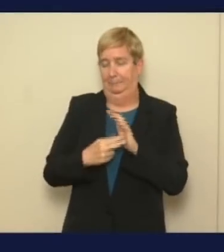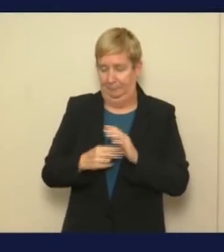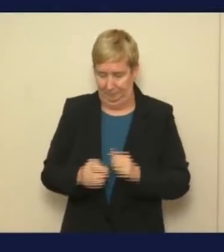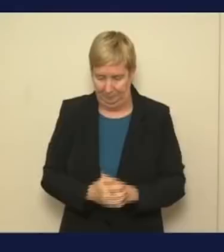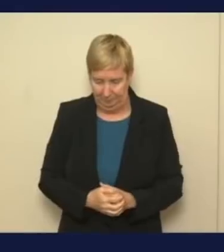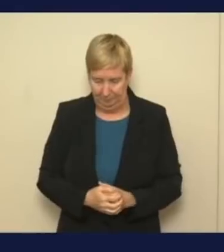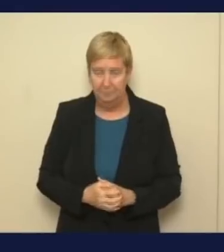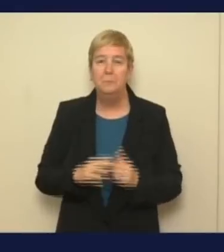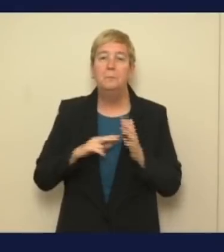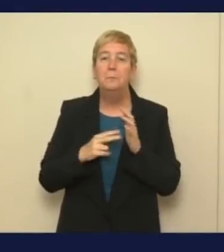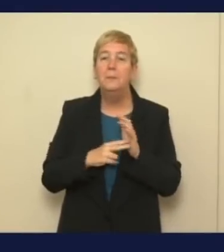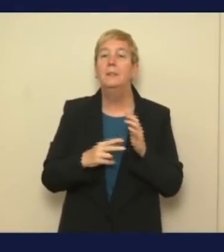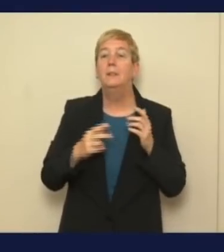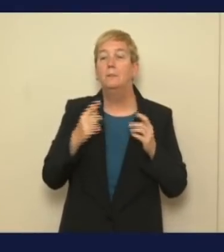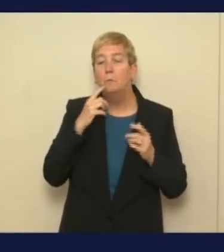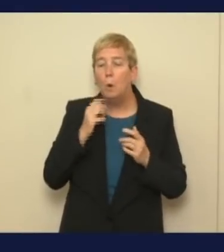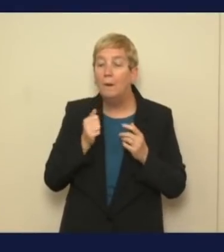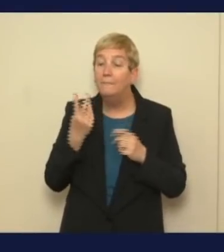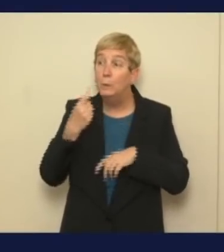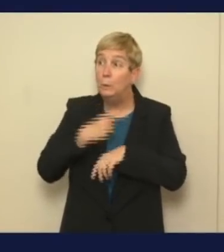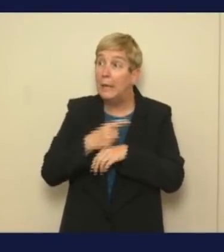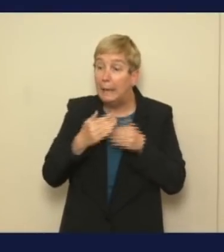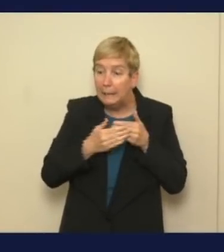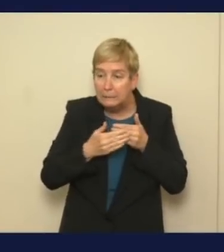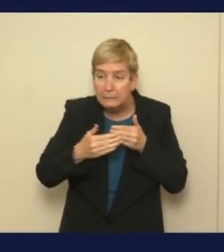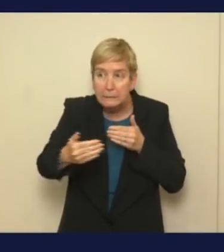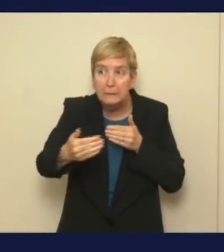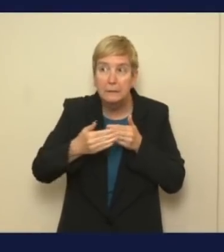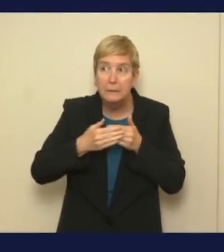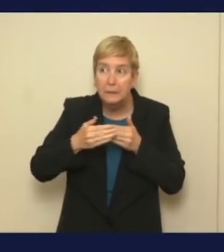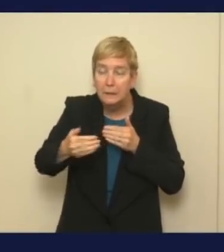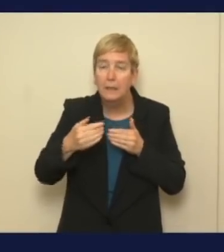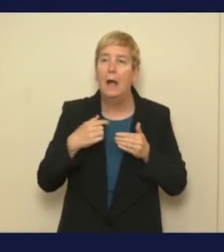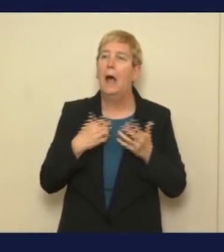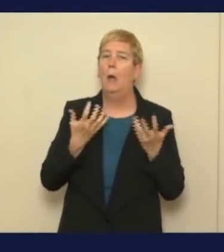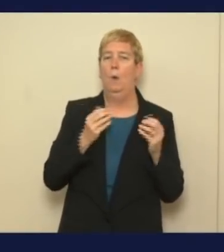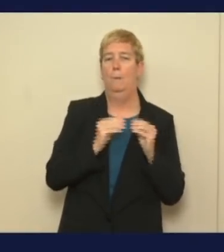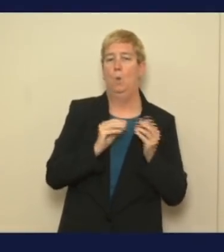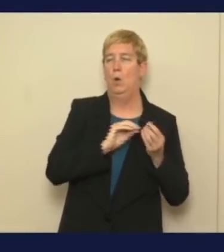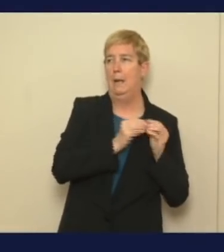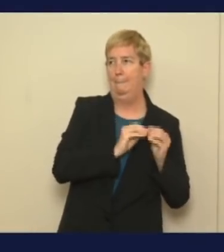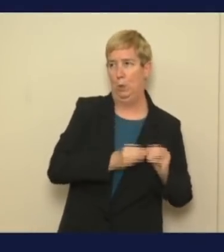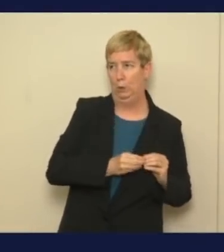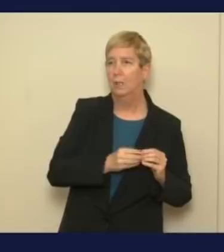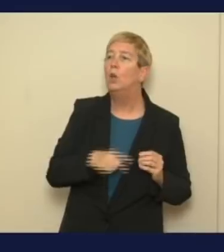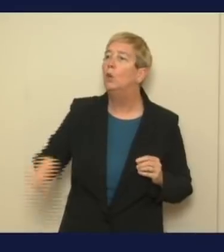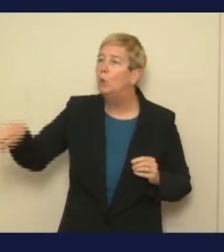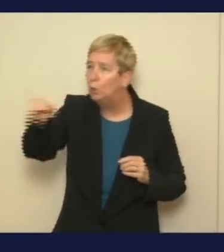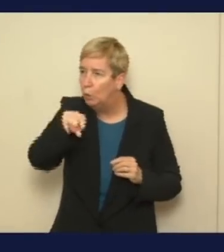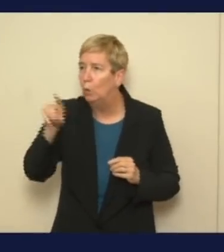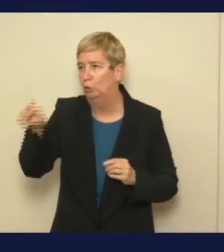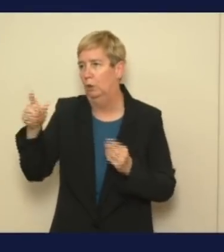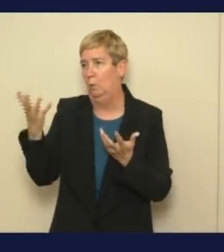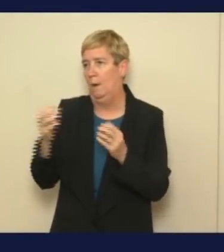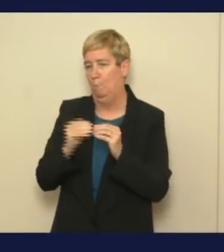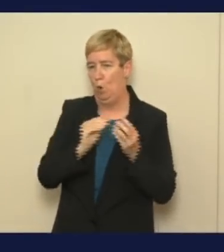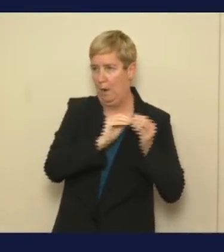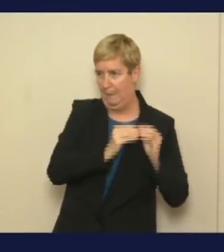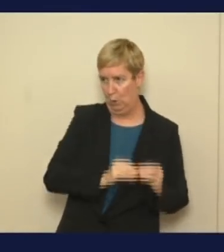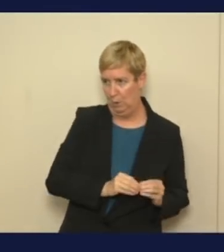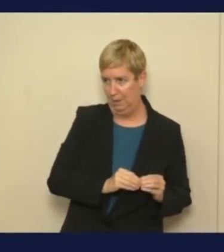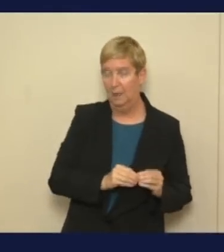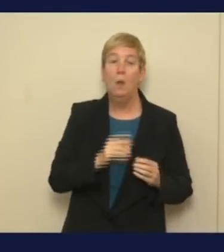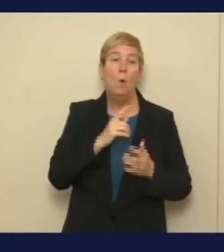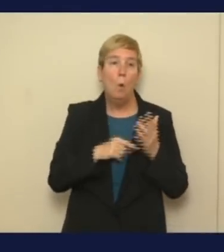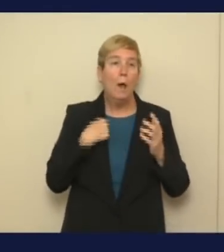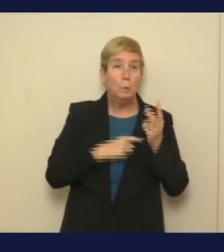means that for the next few days, I want more data, and you should want more data too. That what we're seeing around us